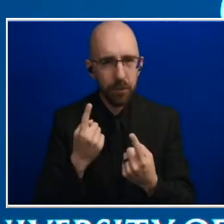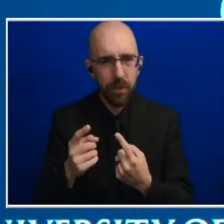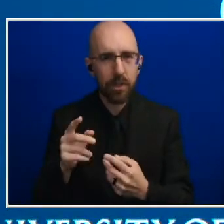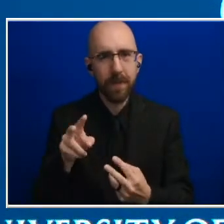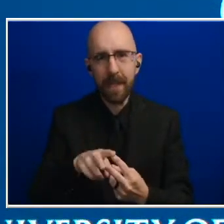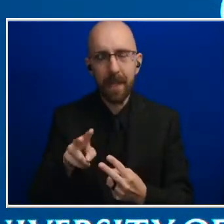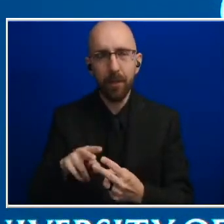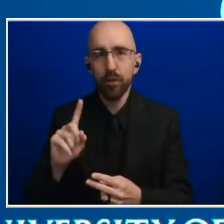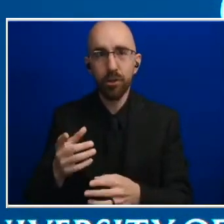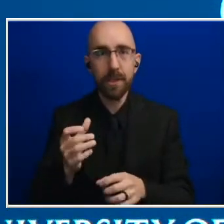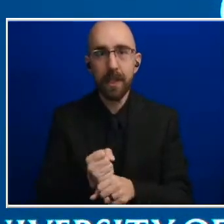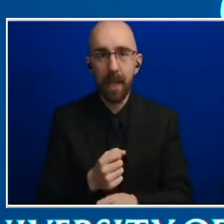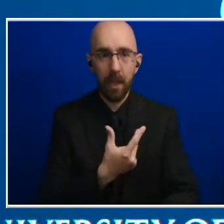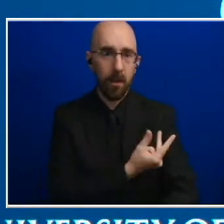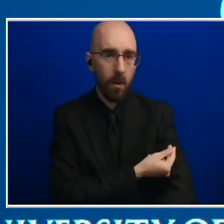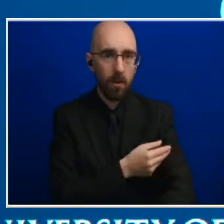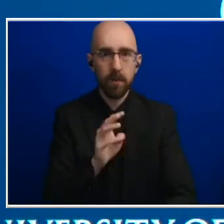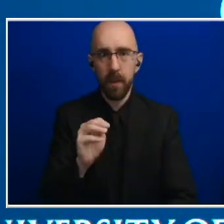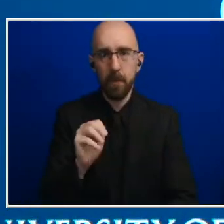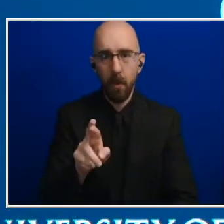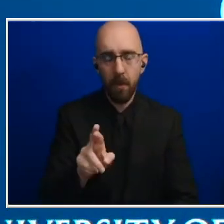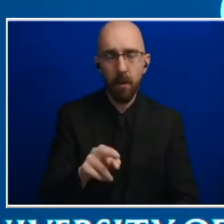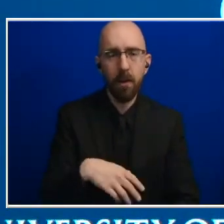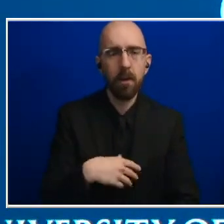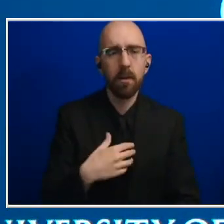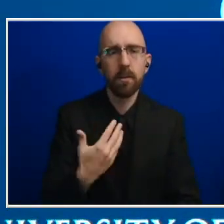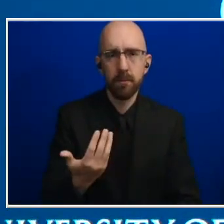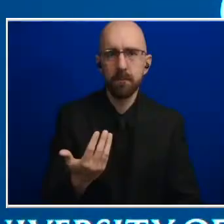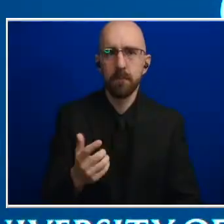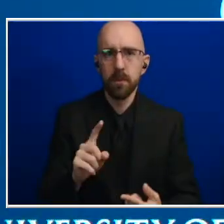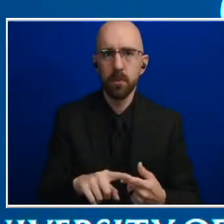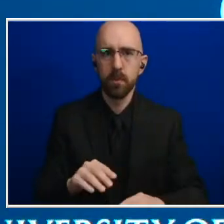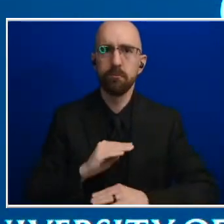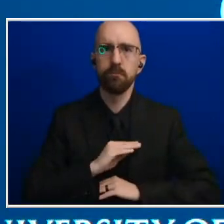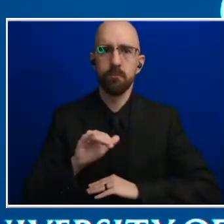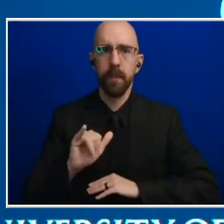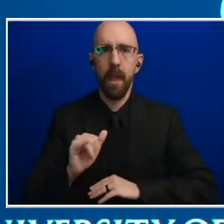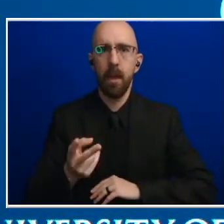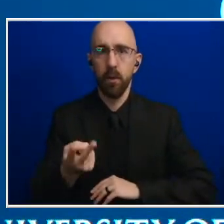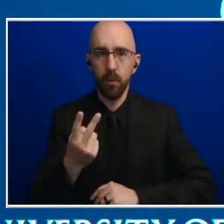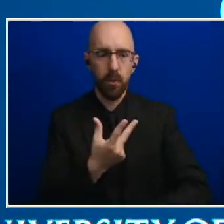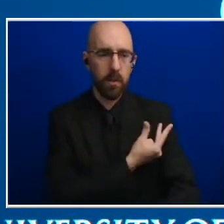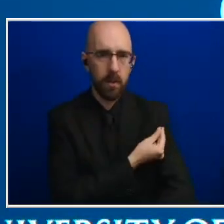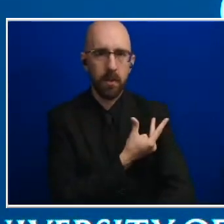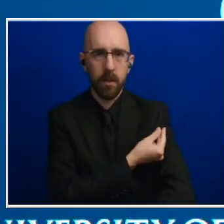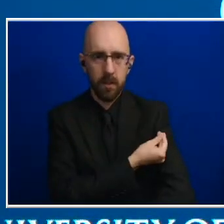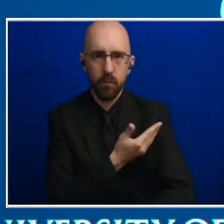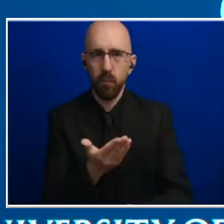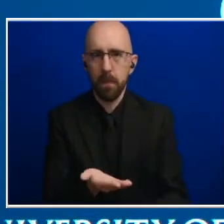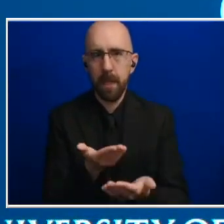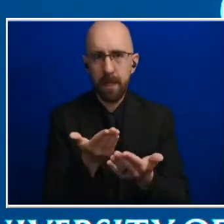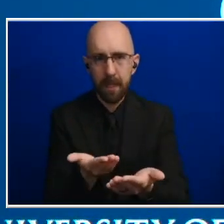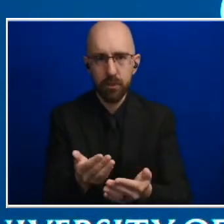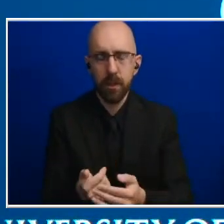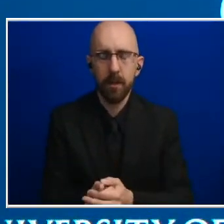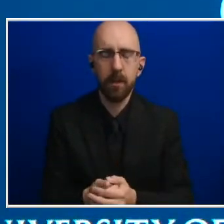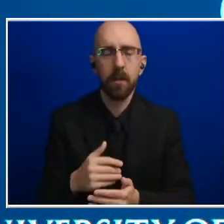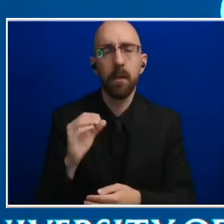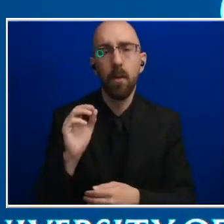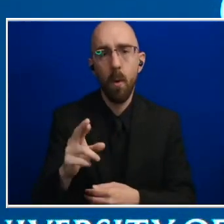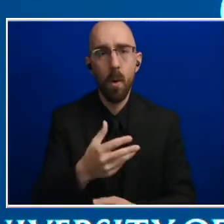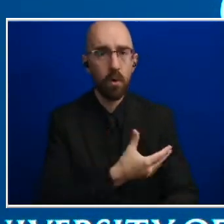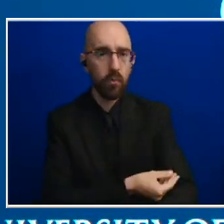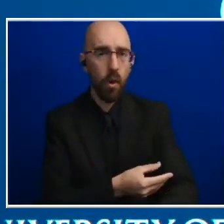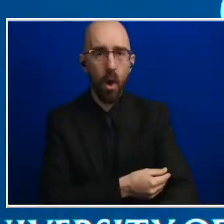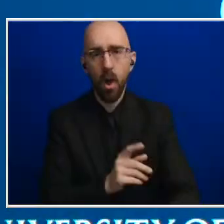dose of MMR to fulfill that 2-dose recommendation, or drawing those titers to see if